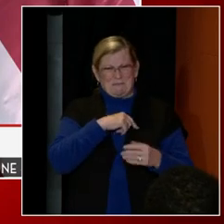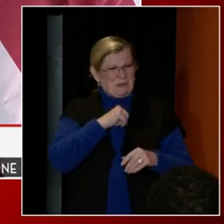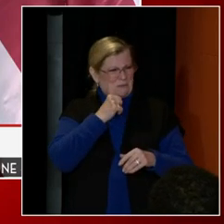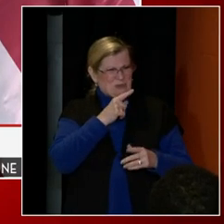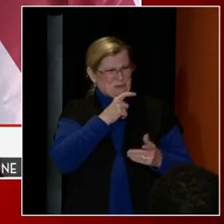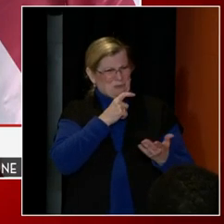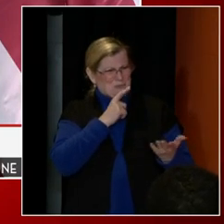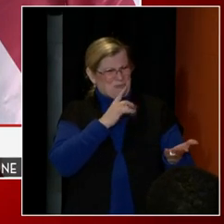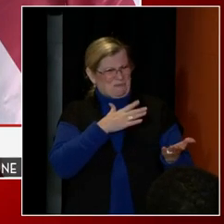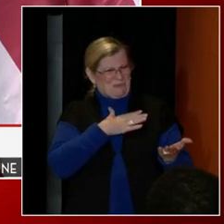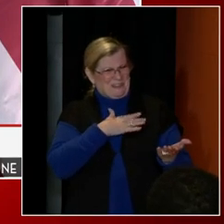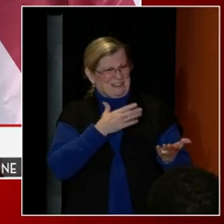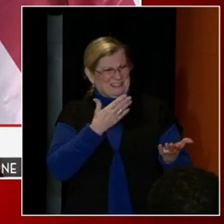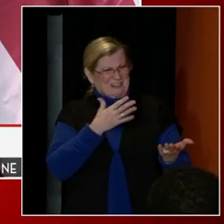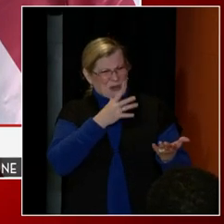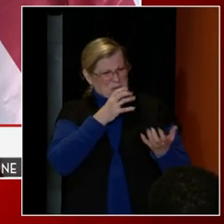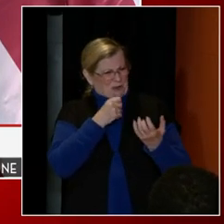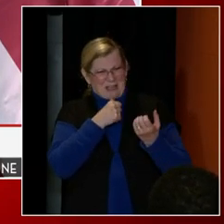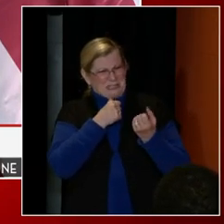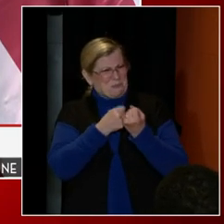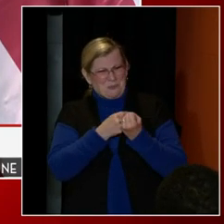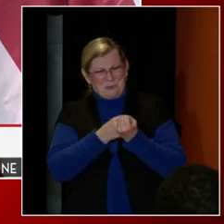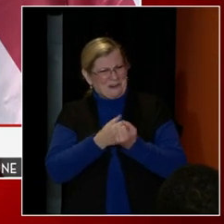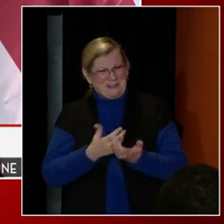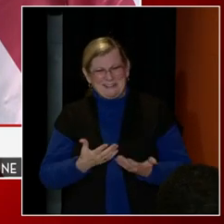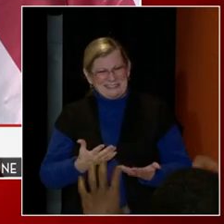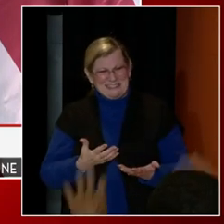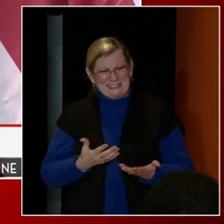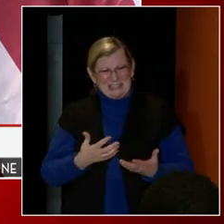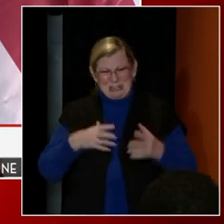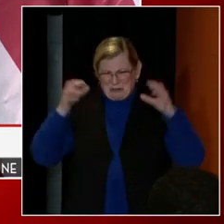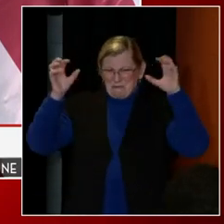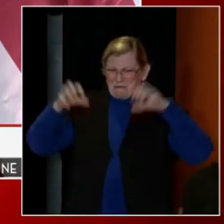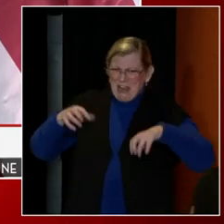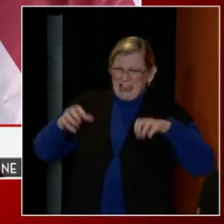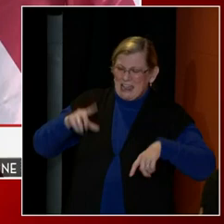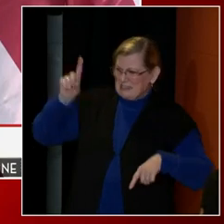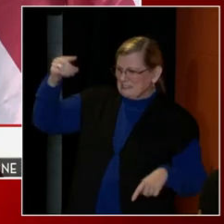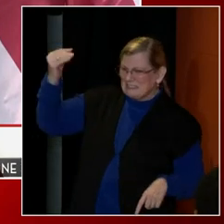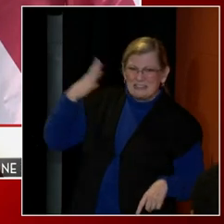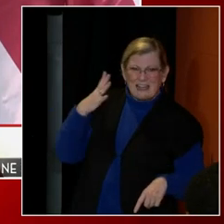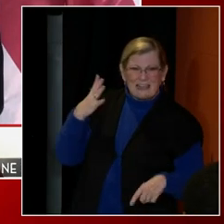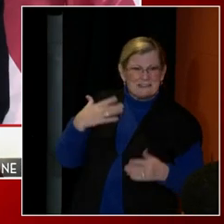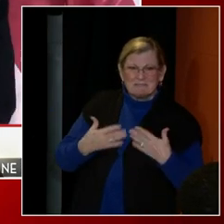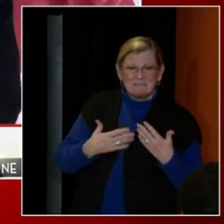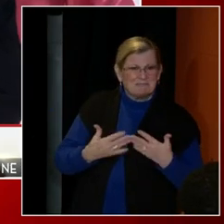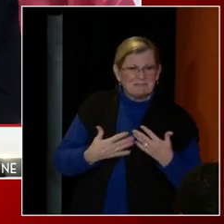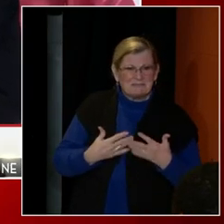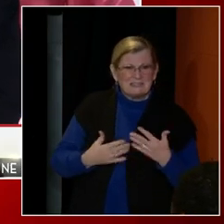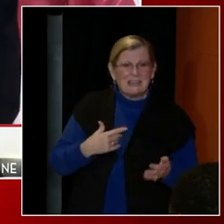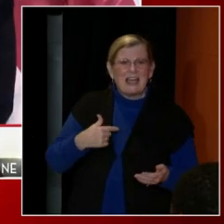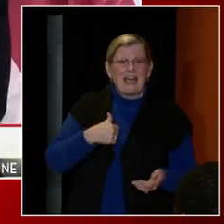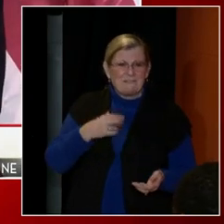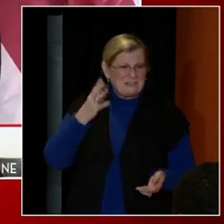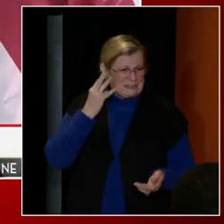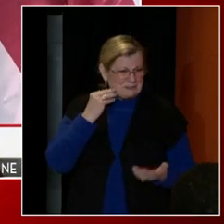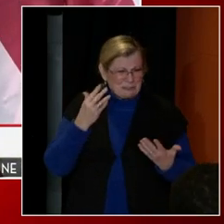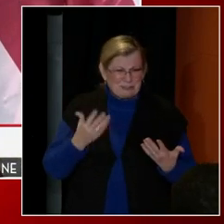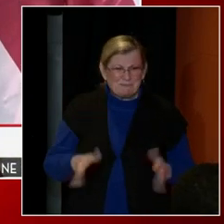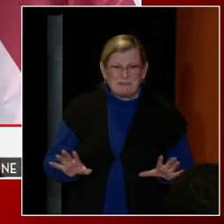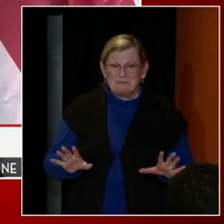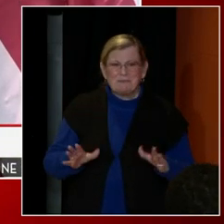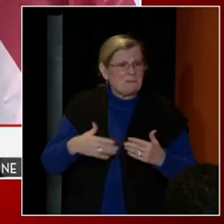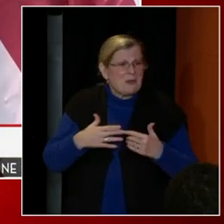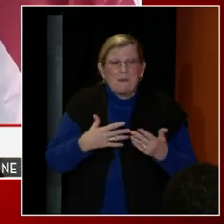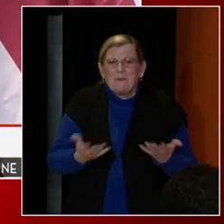will support you through the storms and through the sunshine. And I have definitely experienced that, even from my coworkers